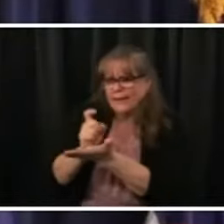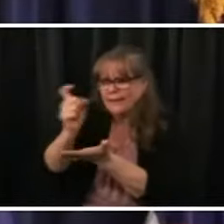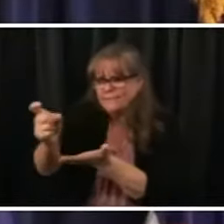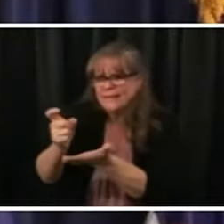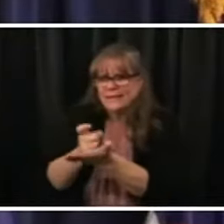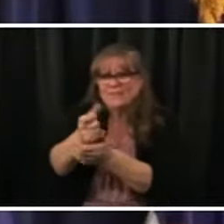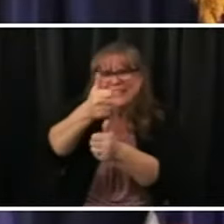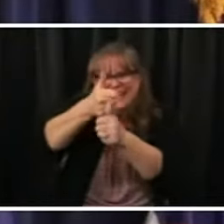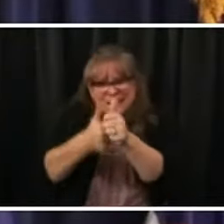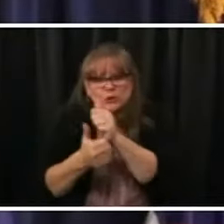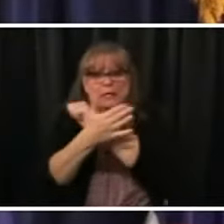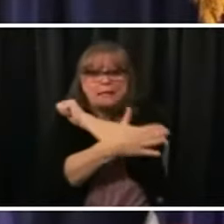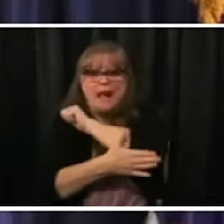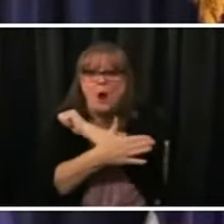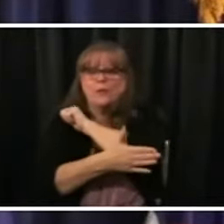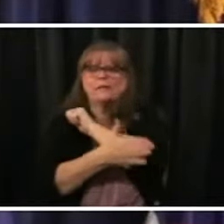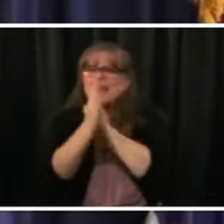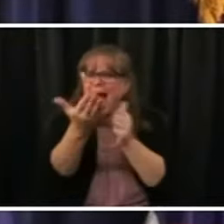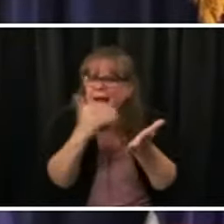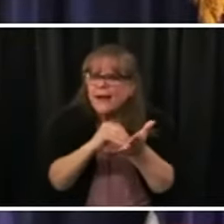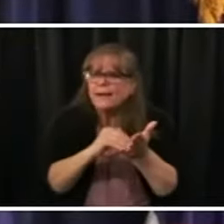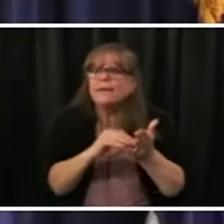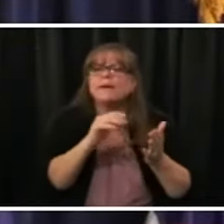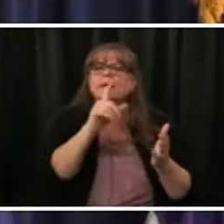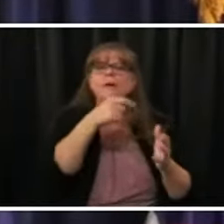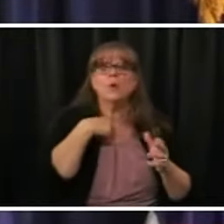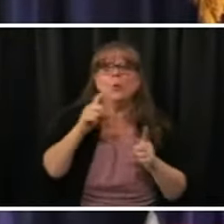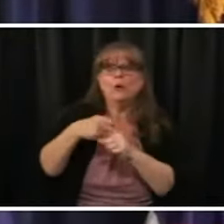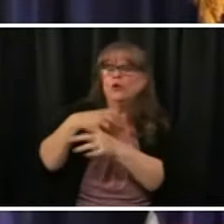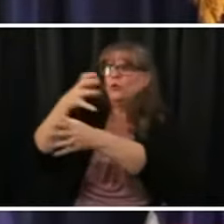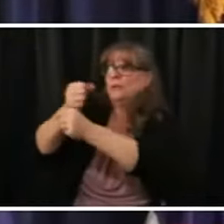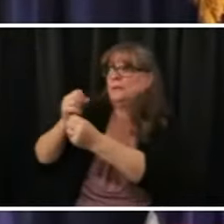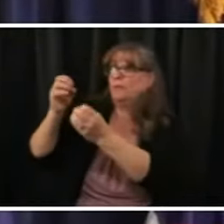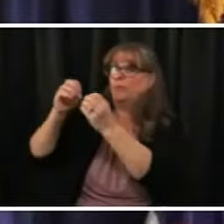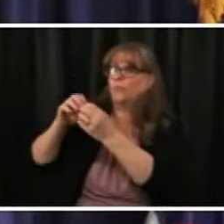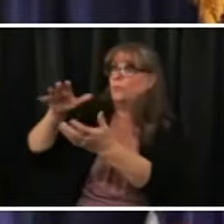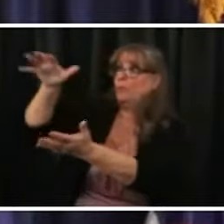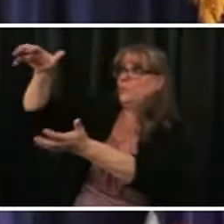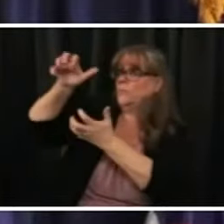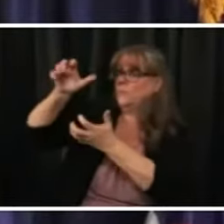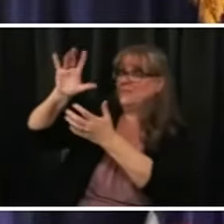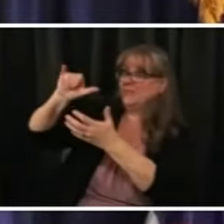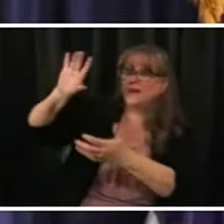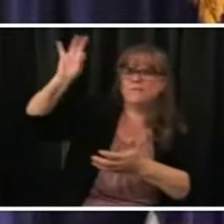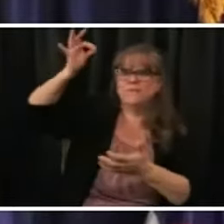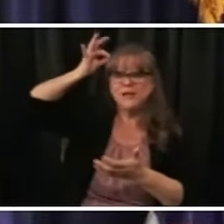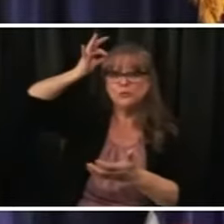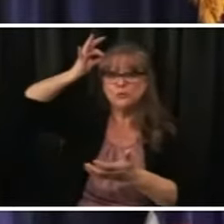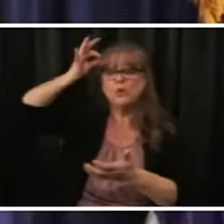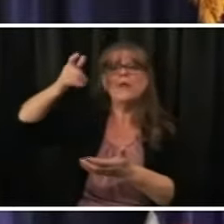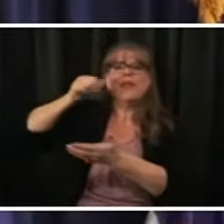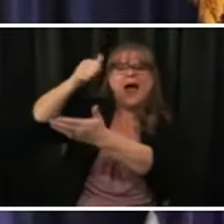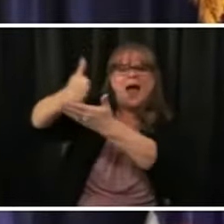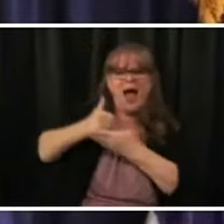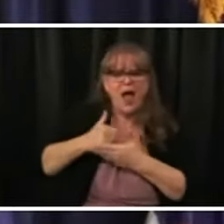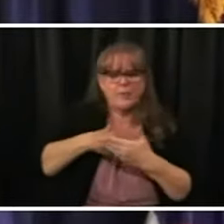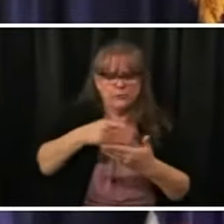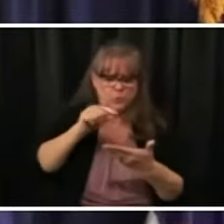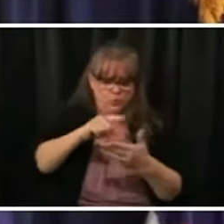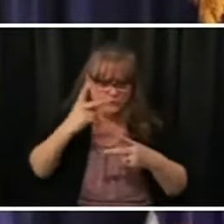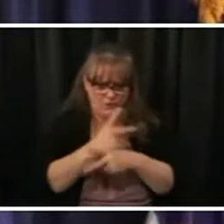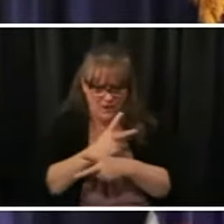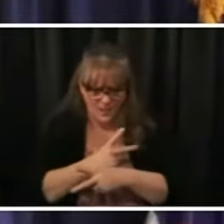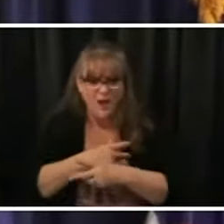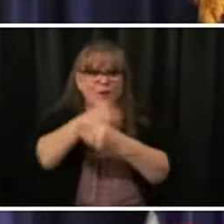more reliability on the federal side on supply, we are also translating that into more